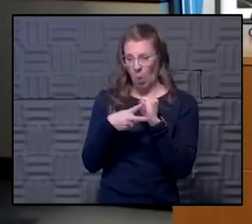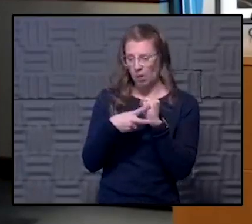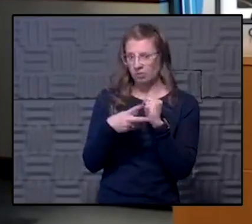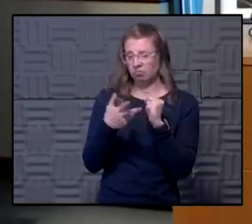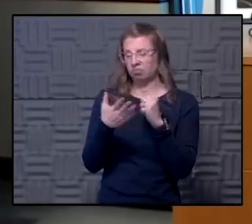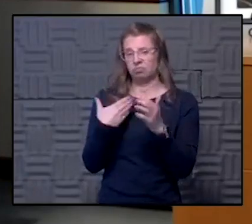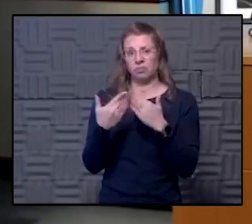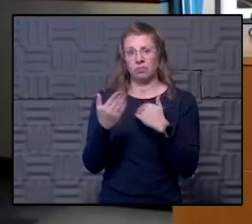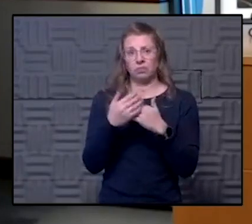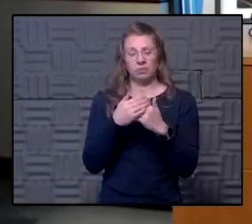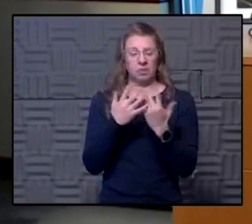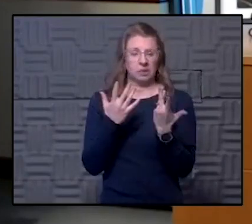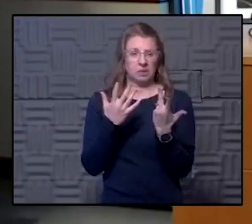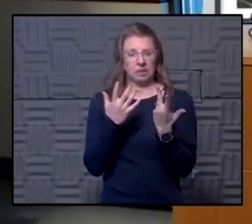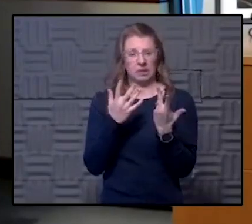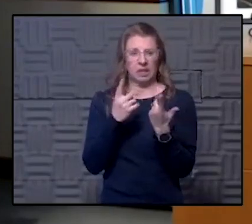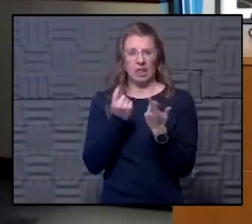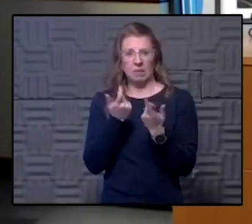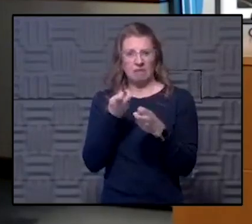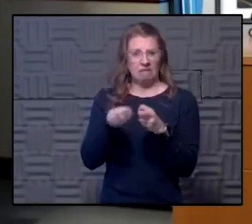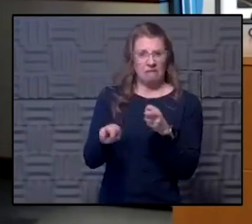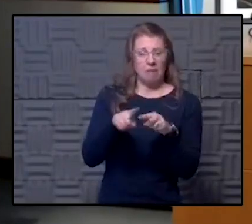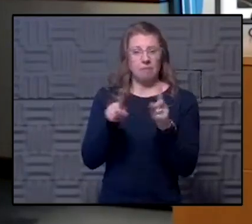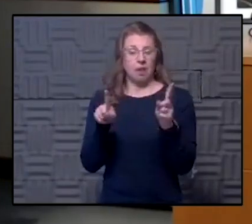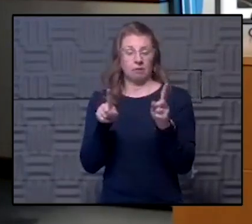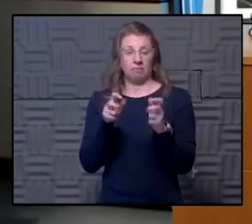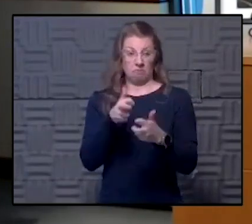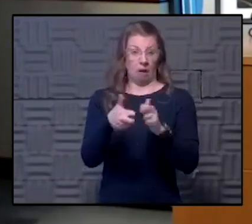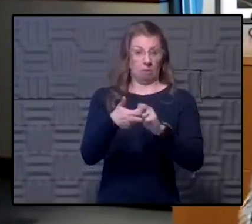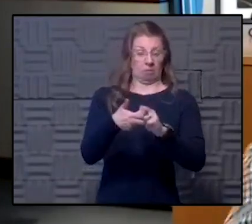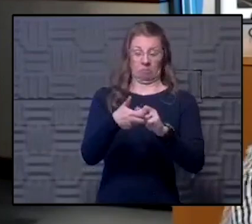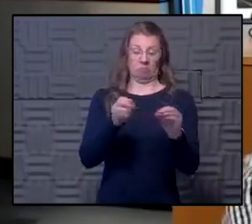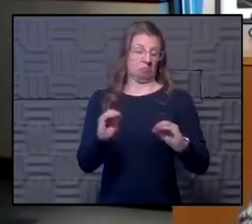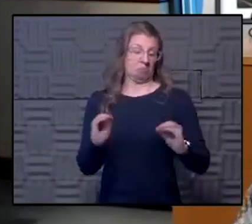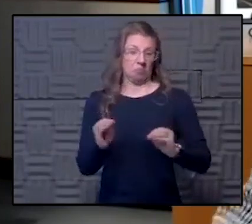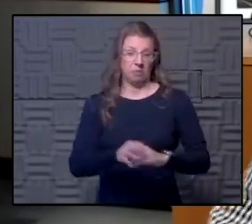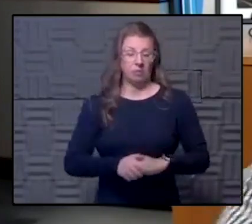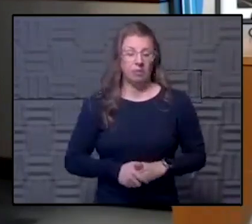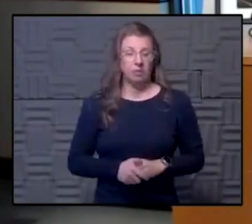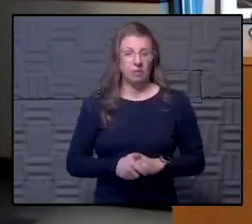the fact that it's kind of tricky. That has not been a big problem. So I would see this just a